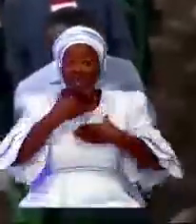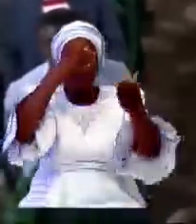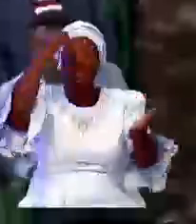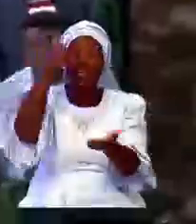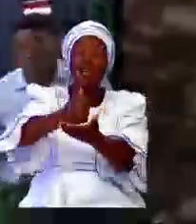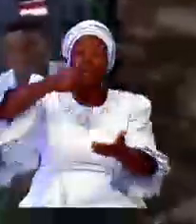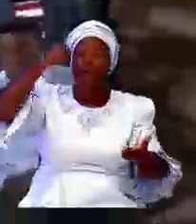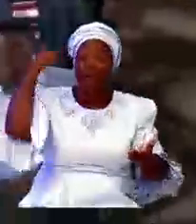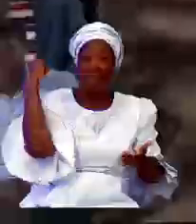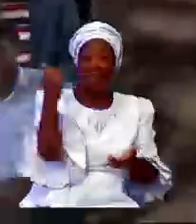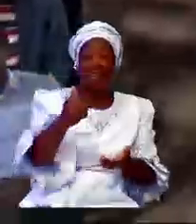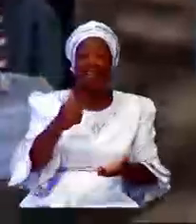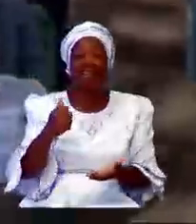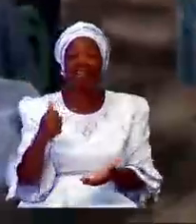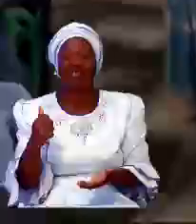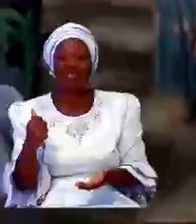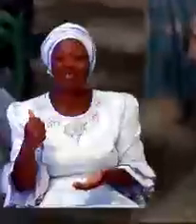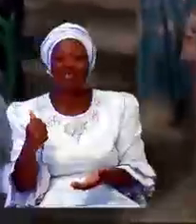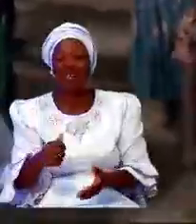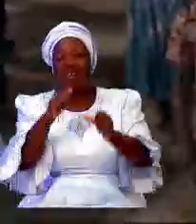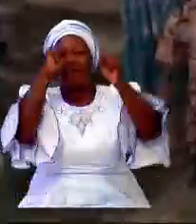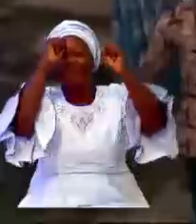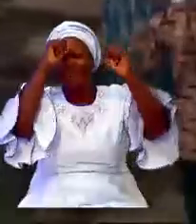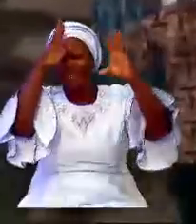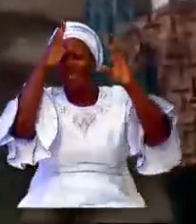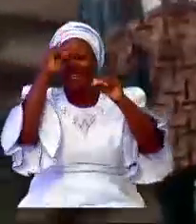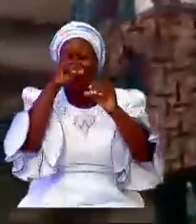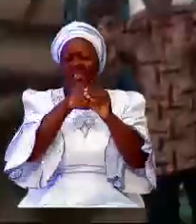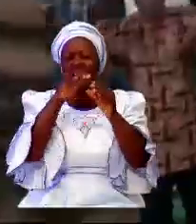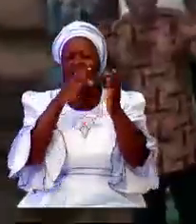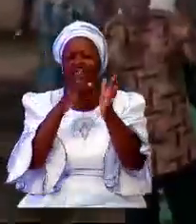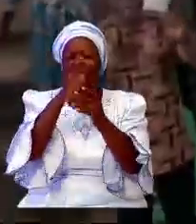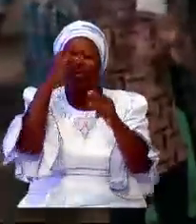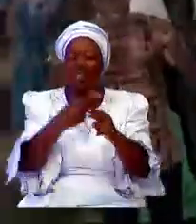If you believe that, say amen.